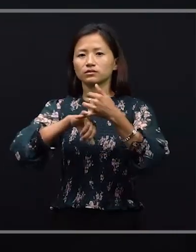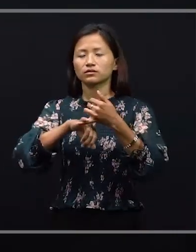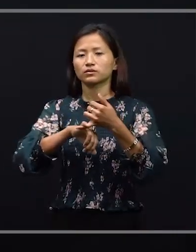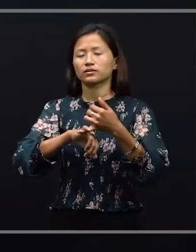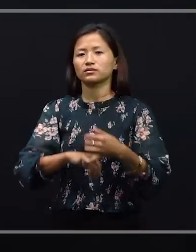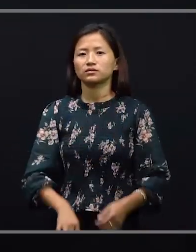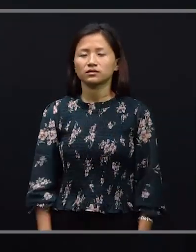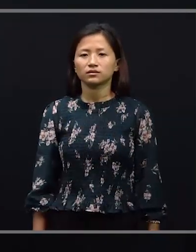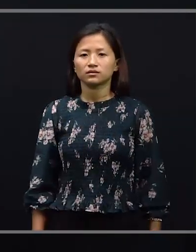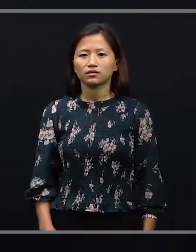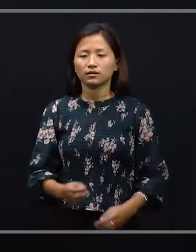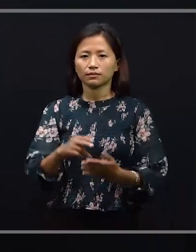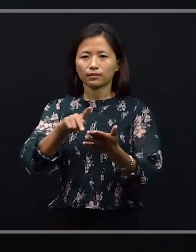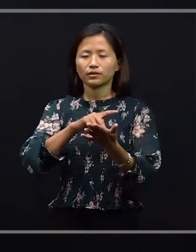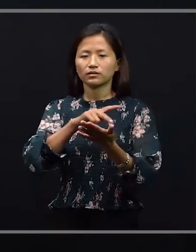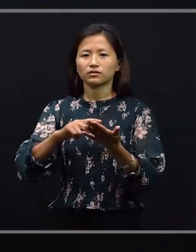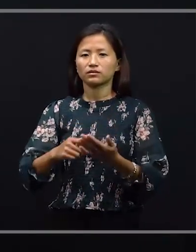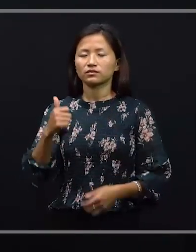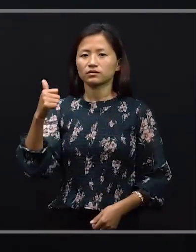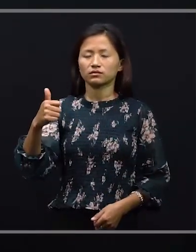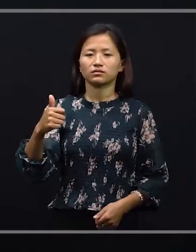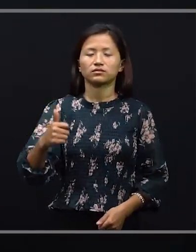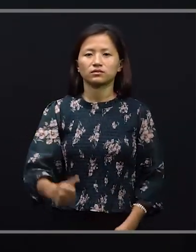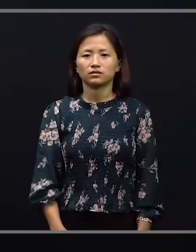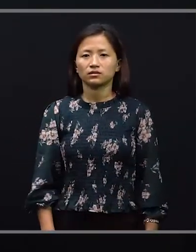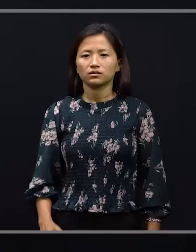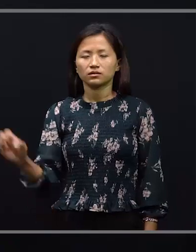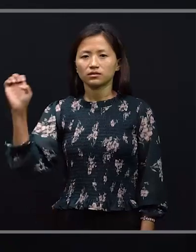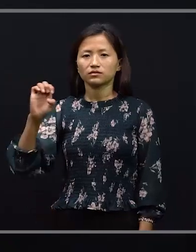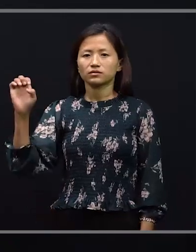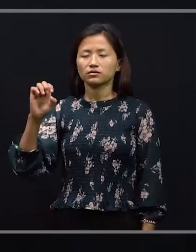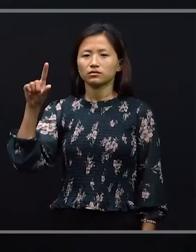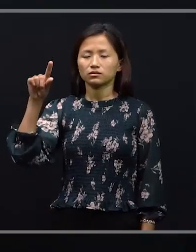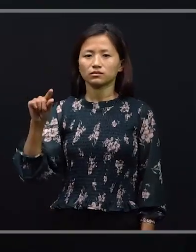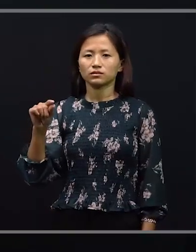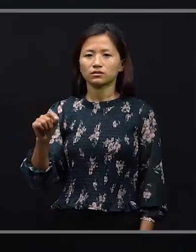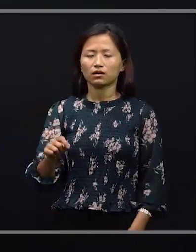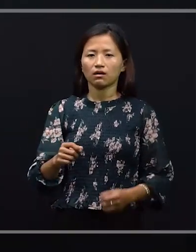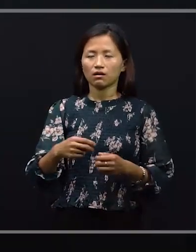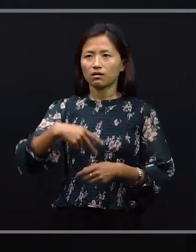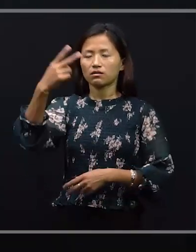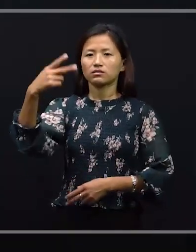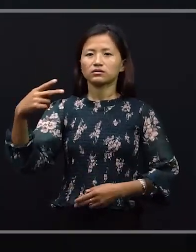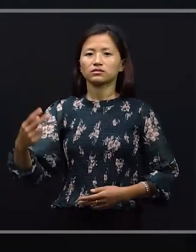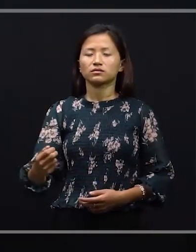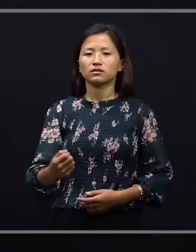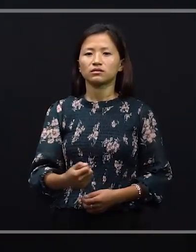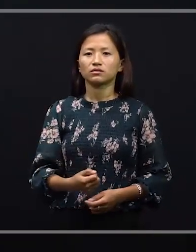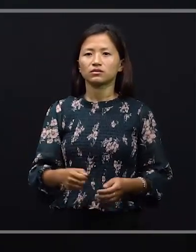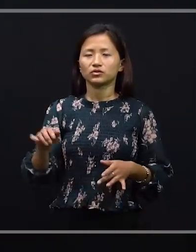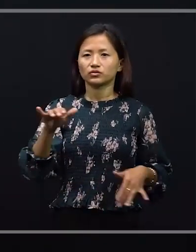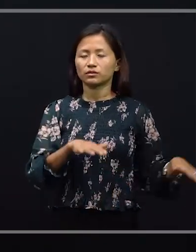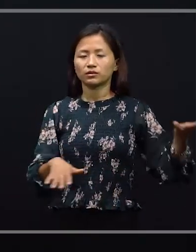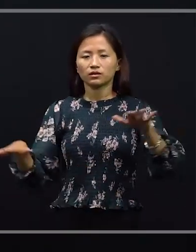Okay, then apart from these goods also, even to do with arts or this thing,